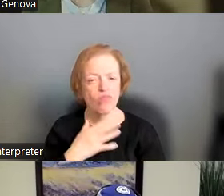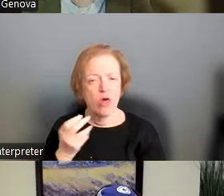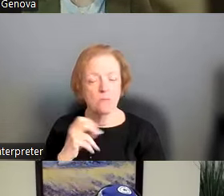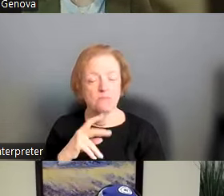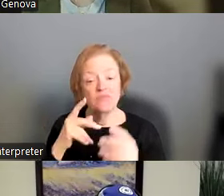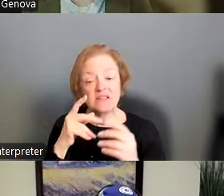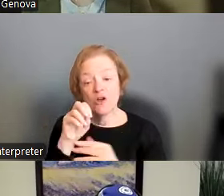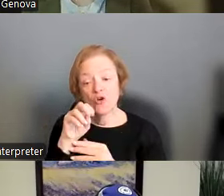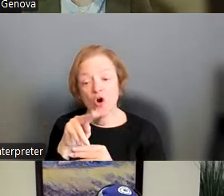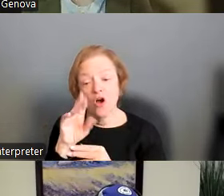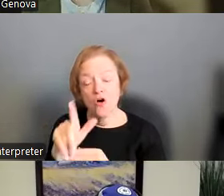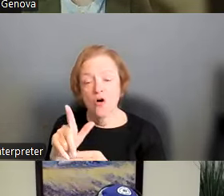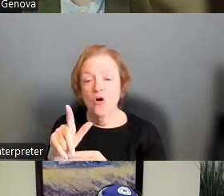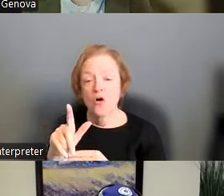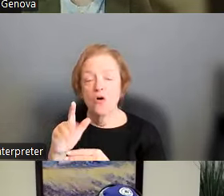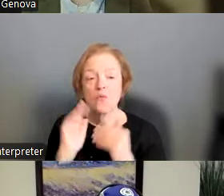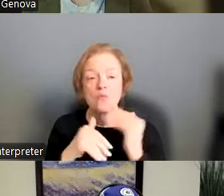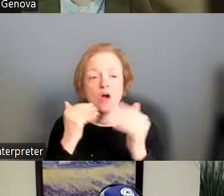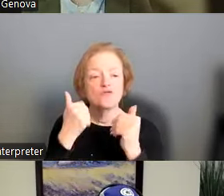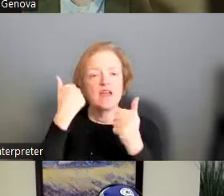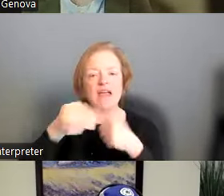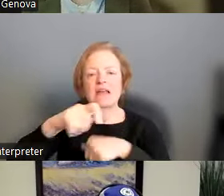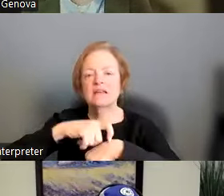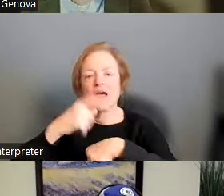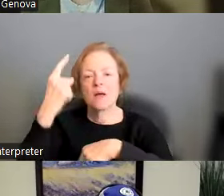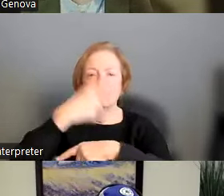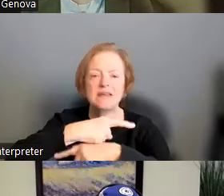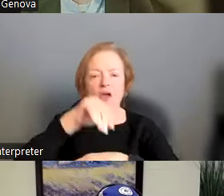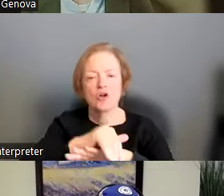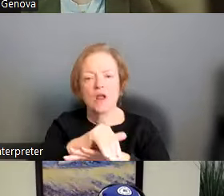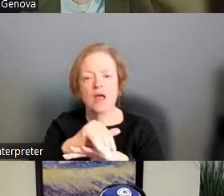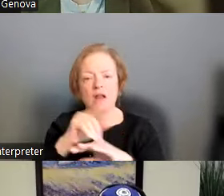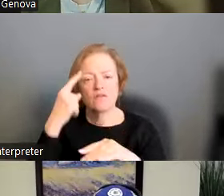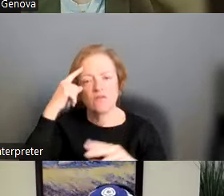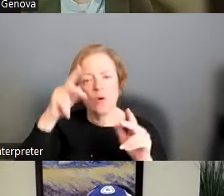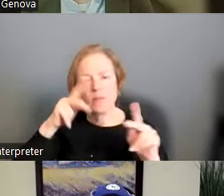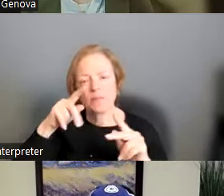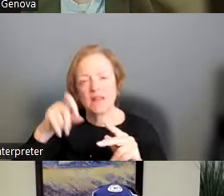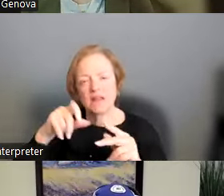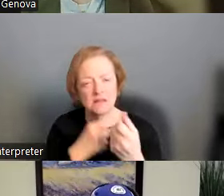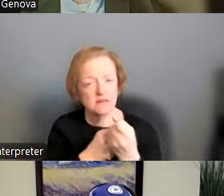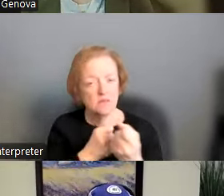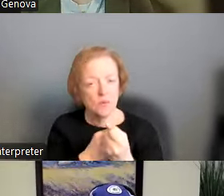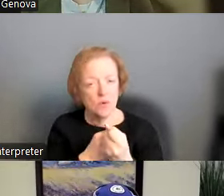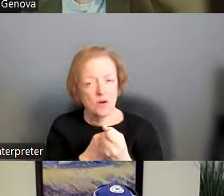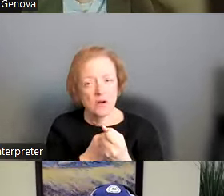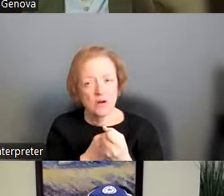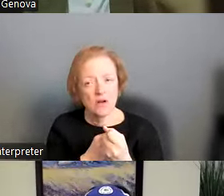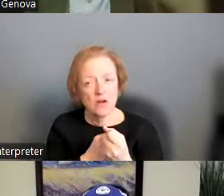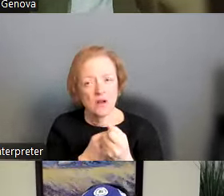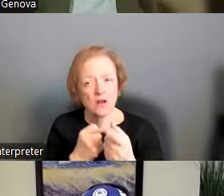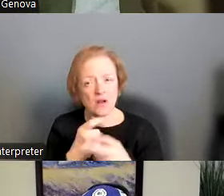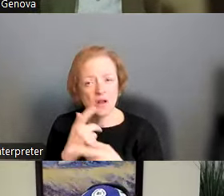for like any time of day or night kind of thing for people needing support? Because I'll just stop there because obviously.